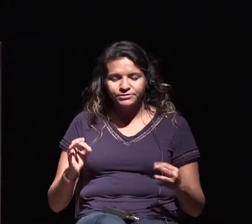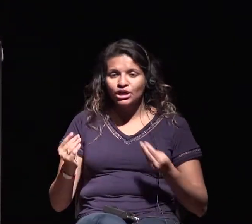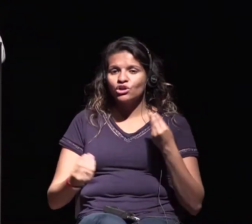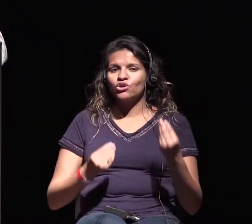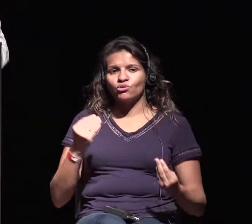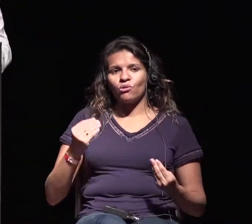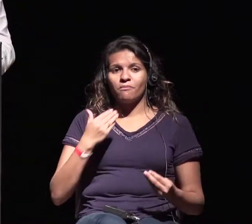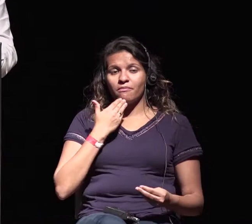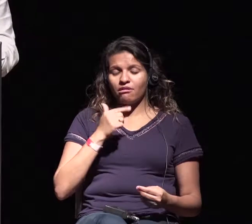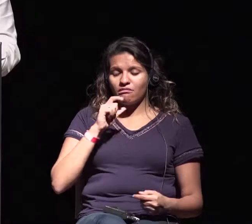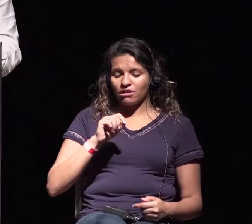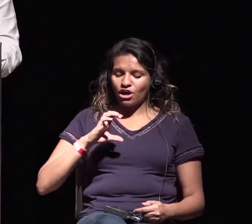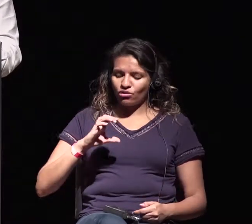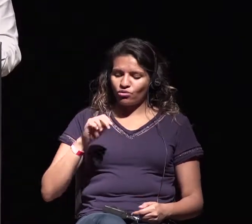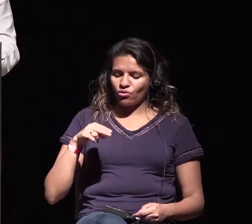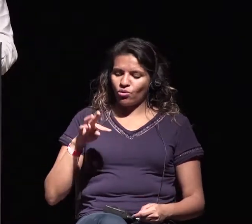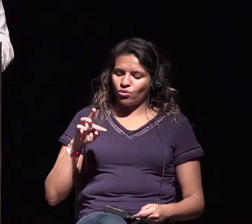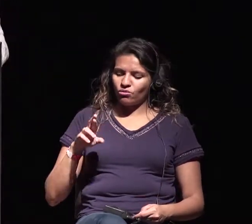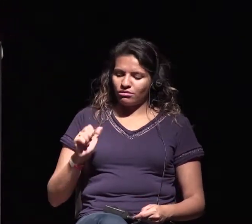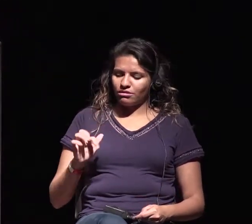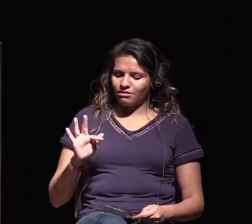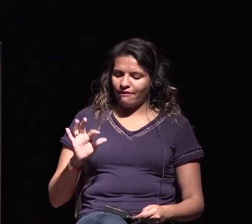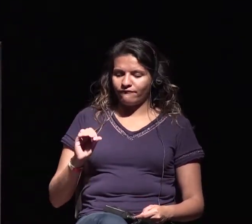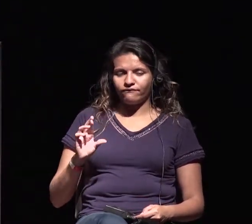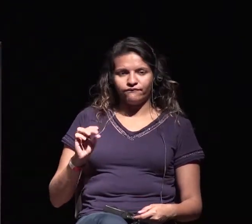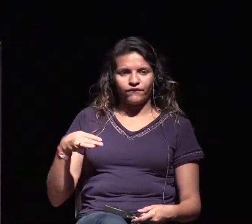between the works that are apparently absent.